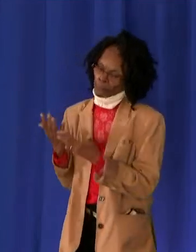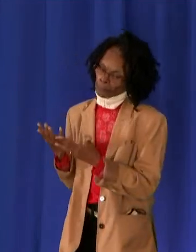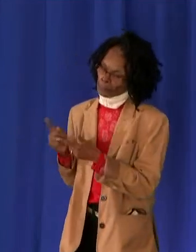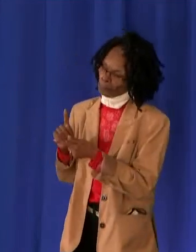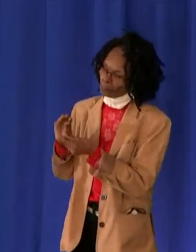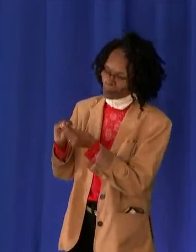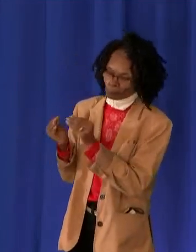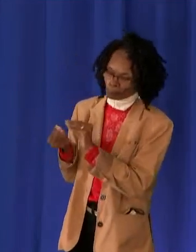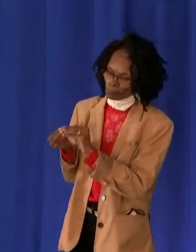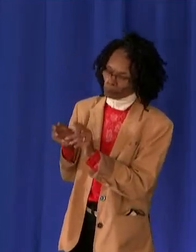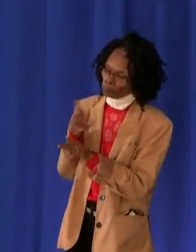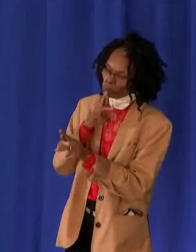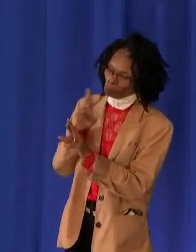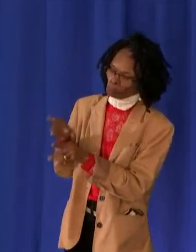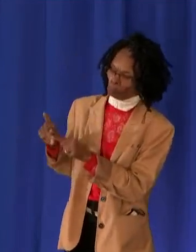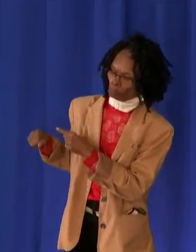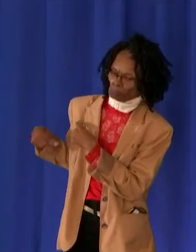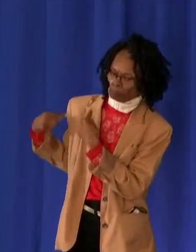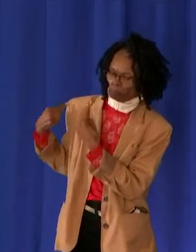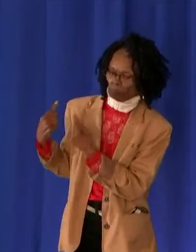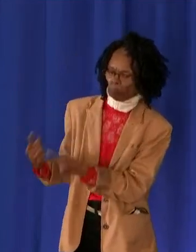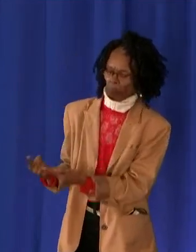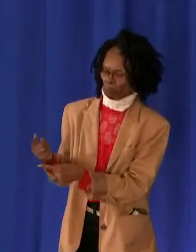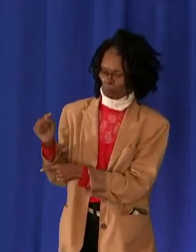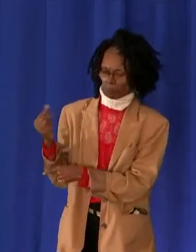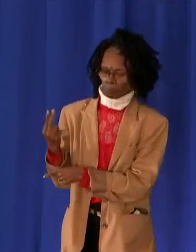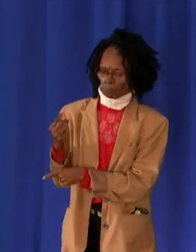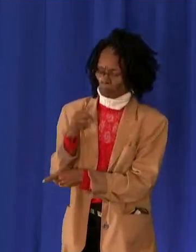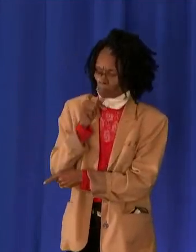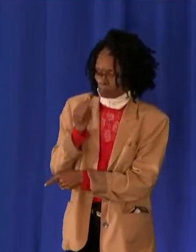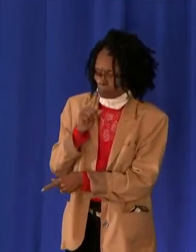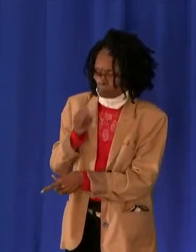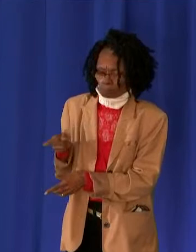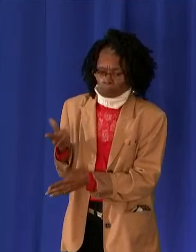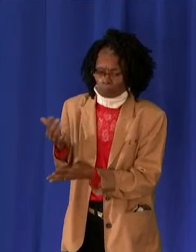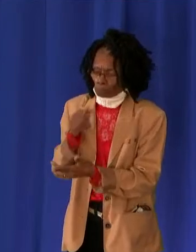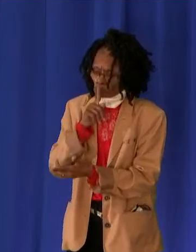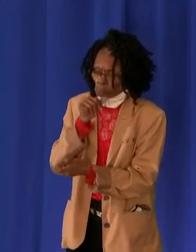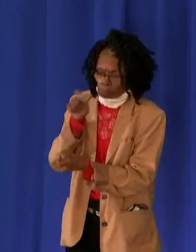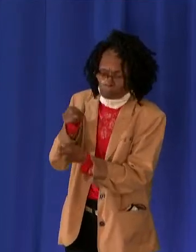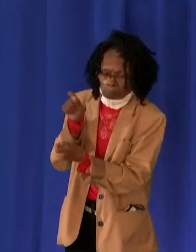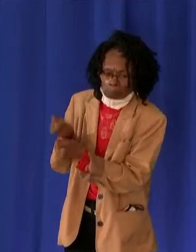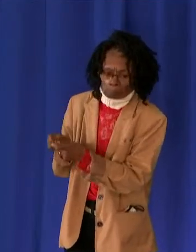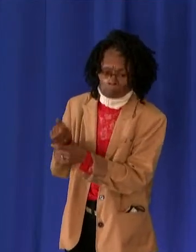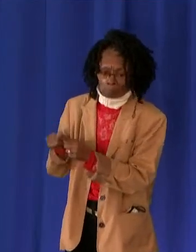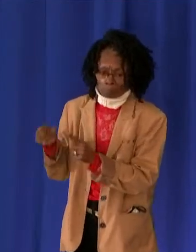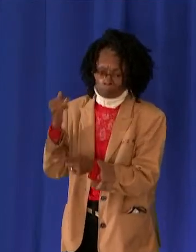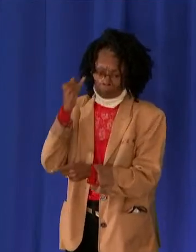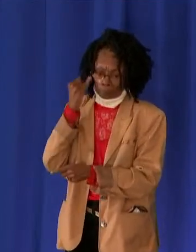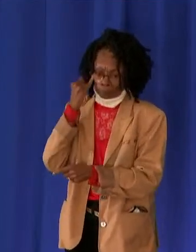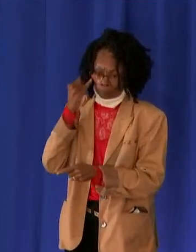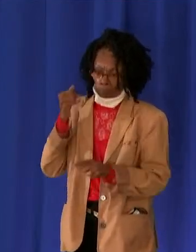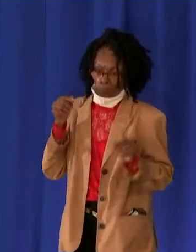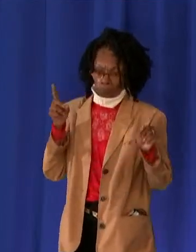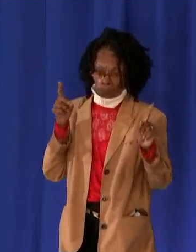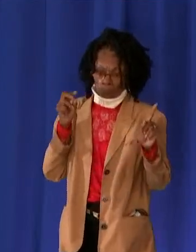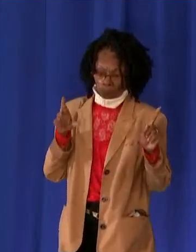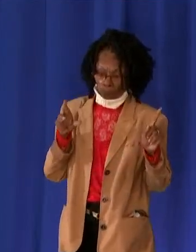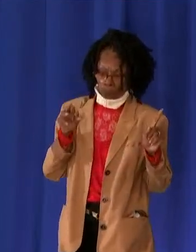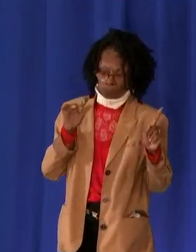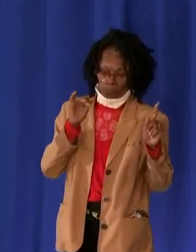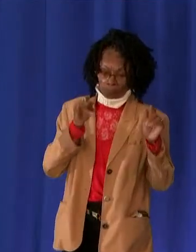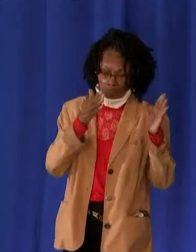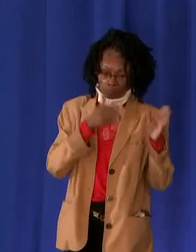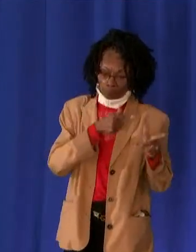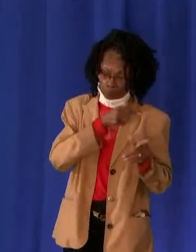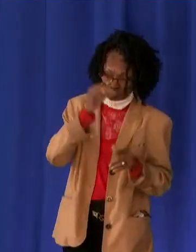The numbers have been reported since Thursday, so I'm not exactly, if Dr. Manglev made that statement, it was